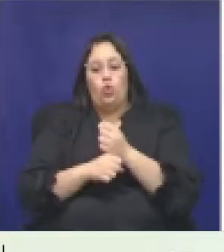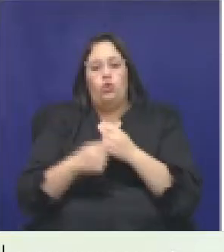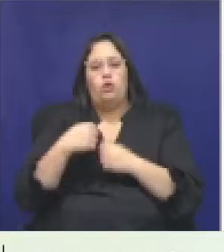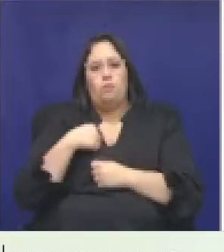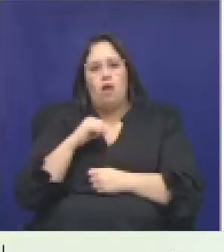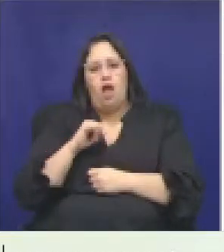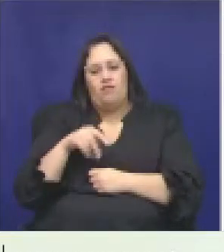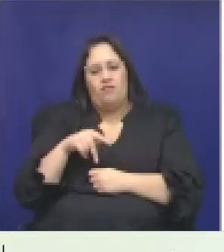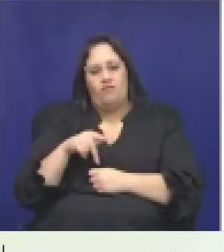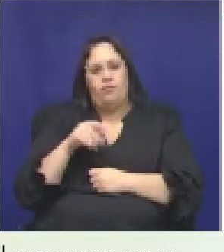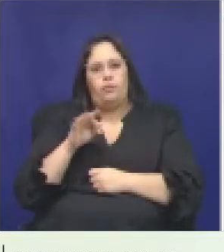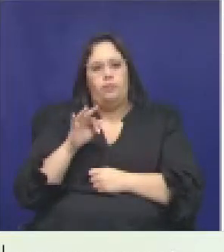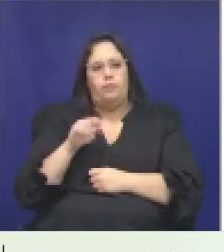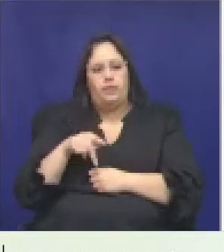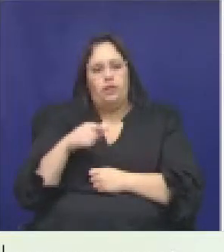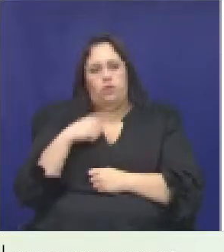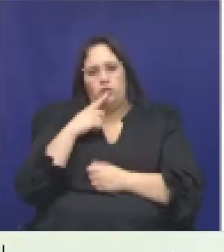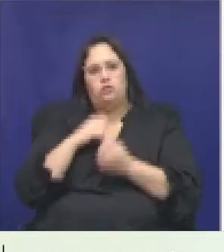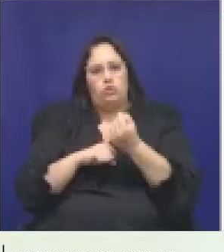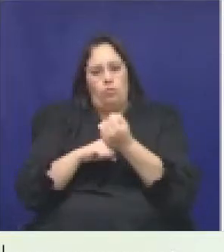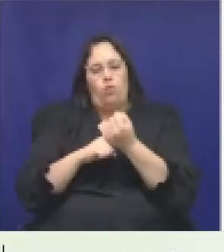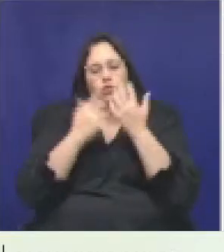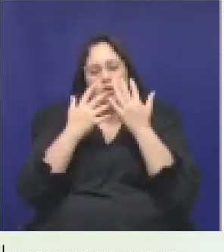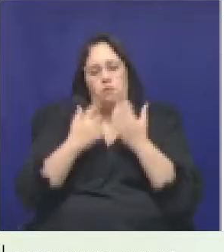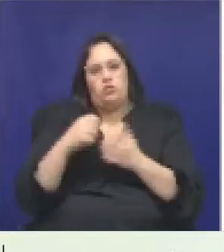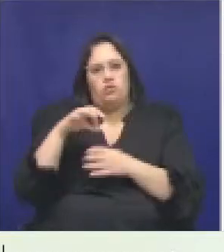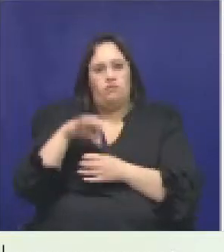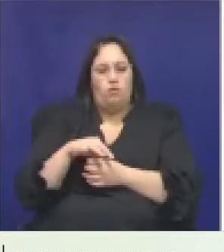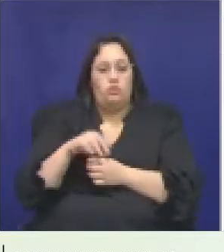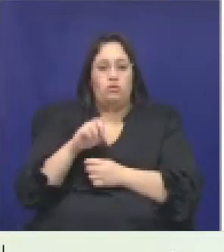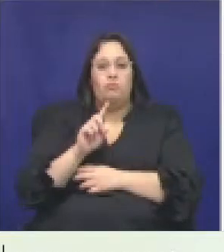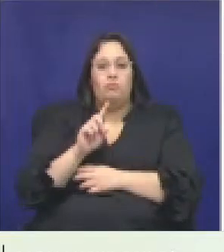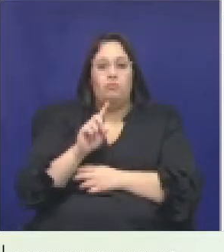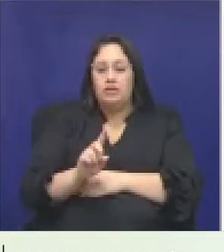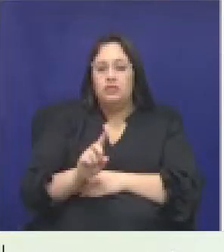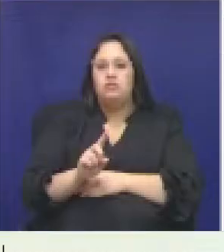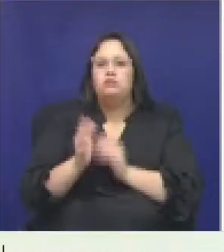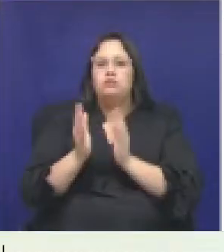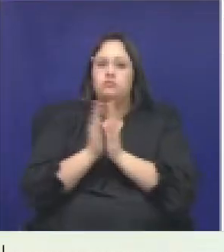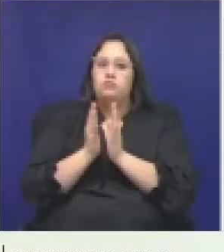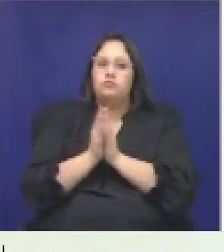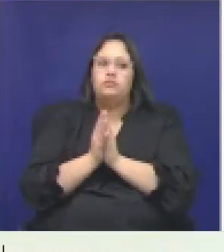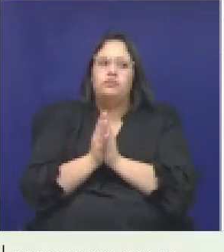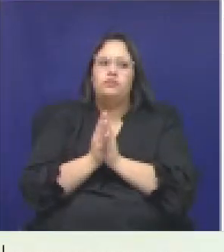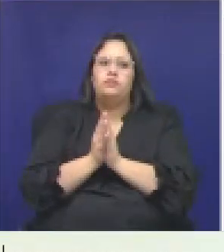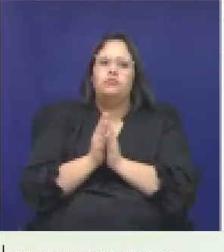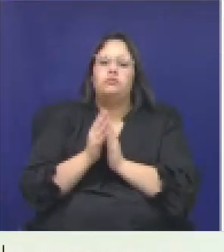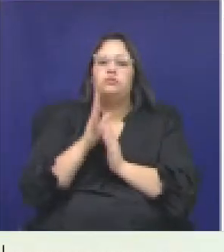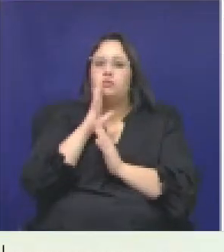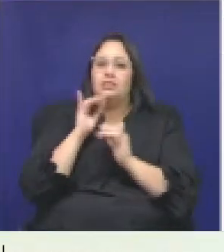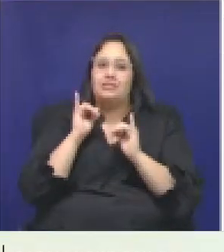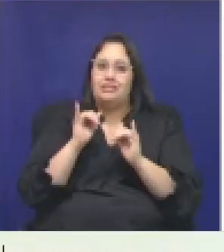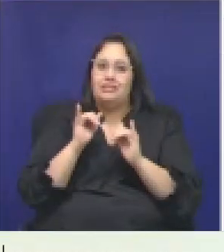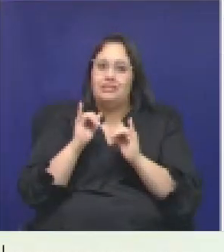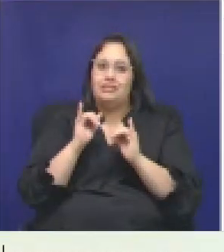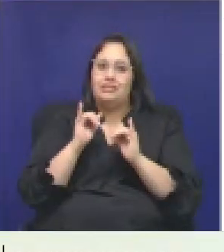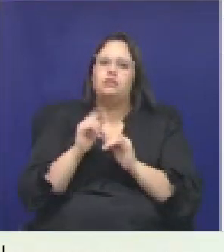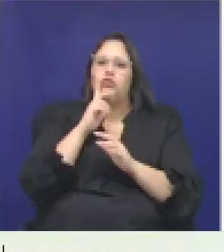supports the budget vote, but calls for a serious and